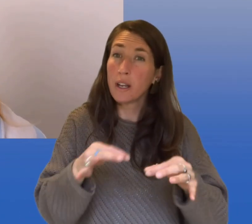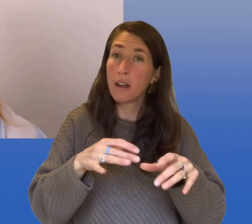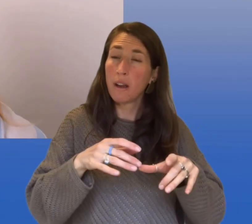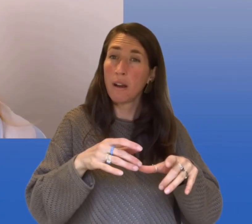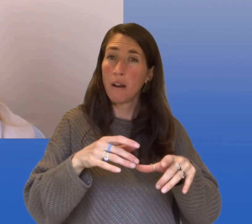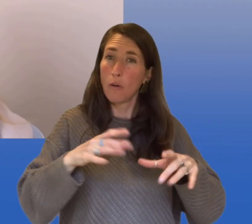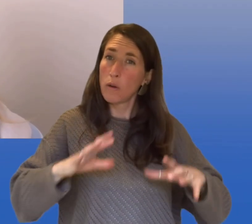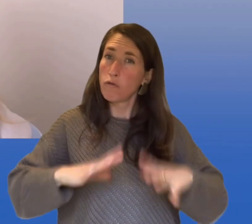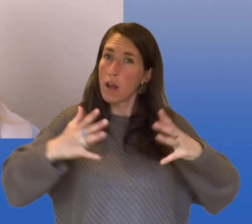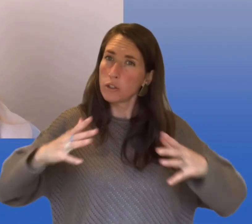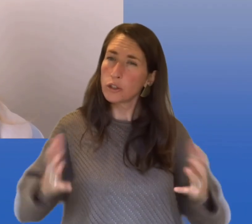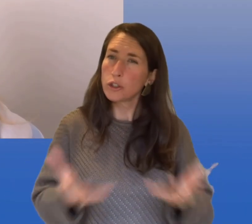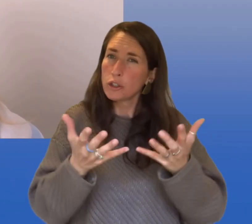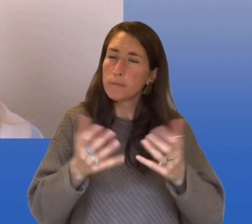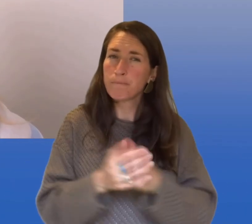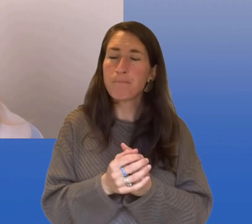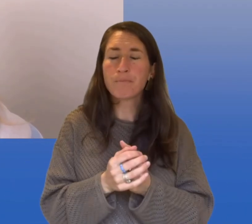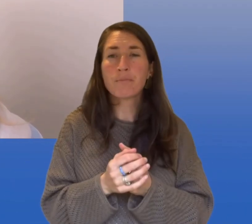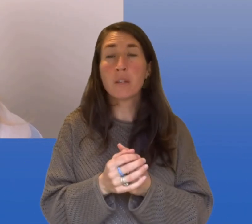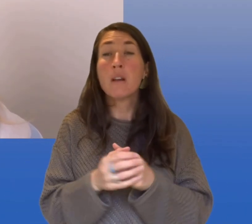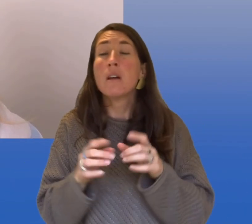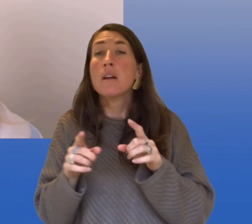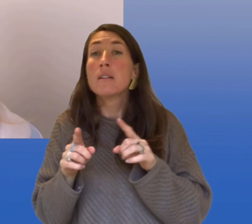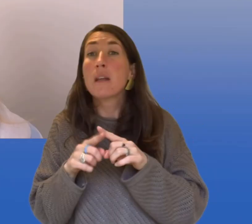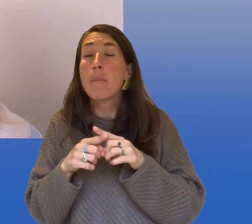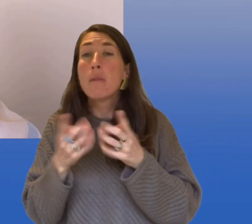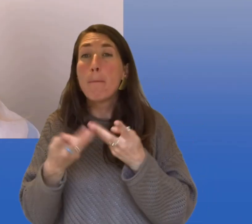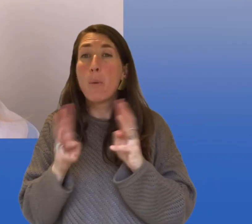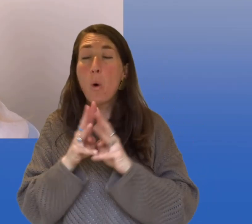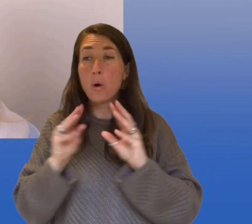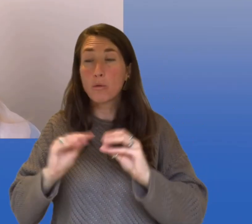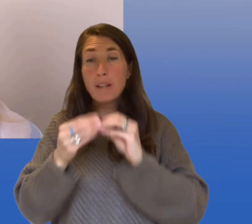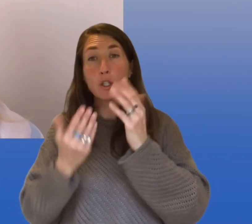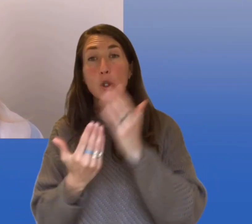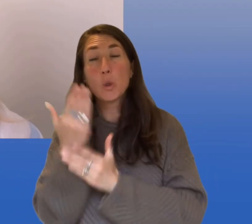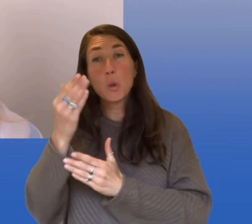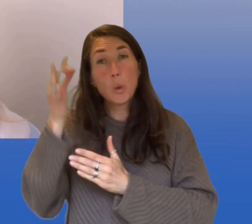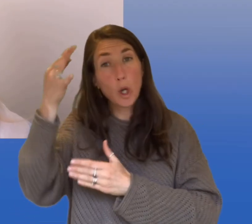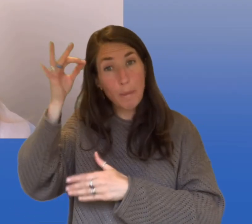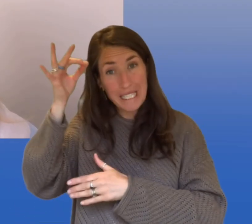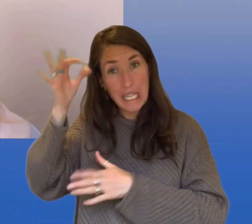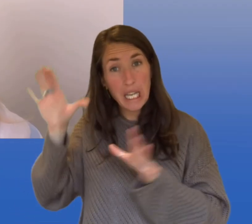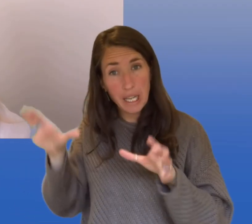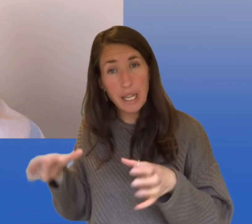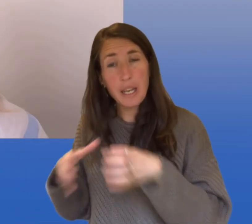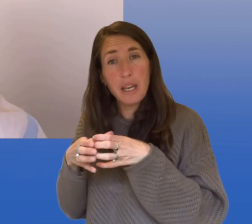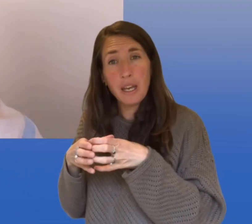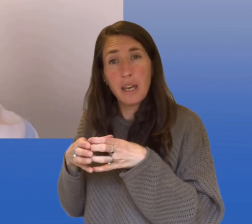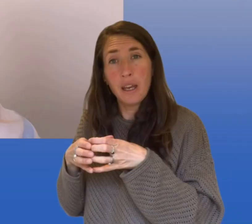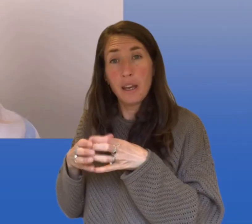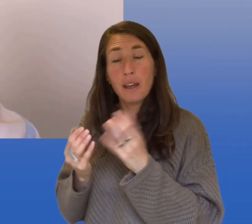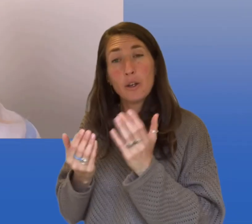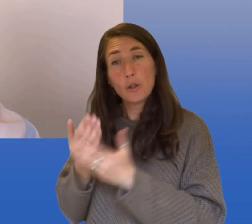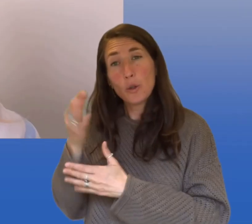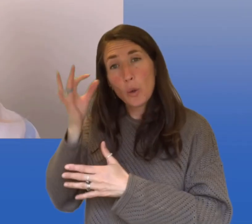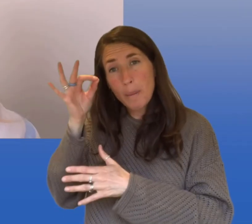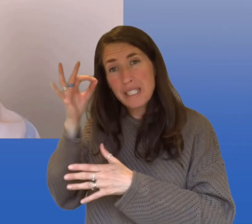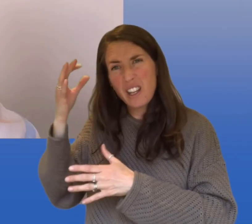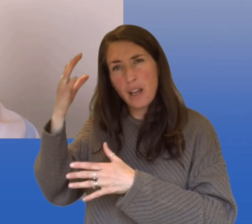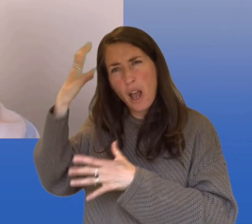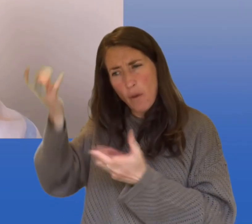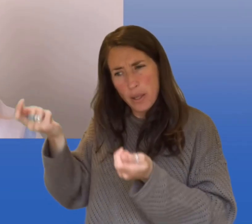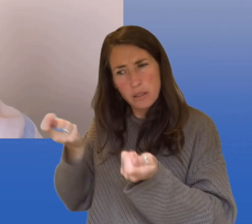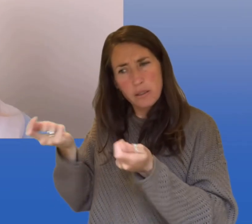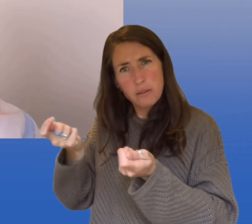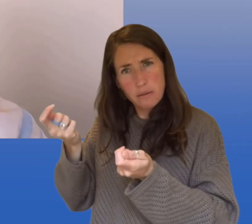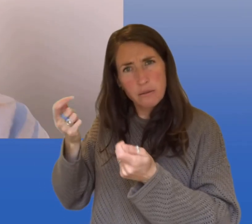of that, the board also approved the creation of a new committee. So it's been probably a long time since we had a new committee,